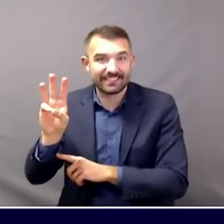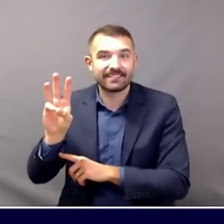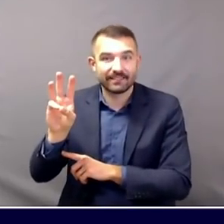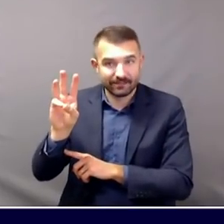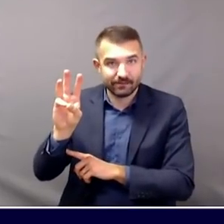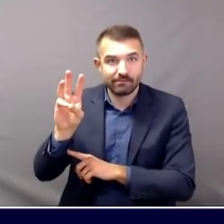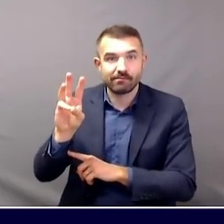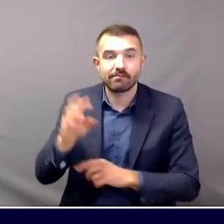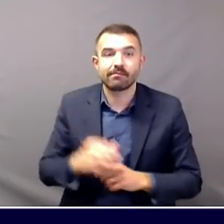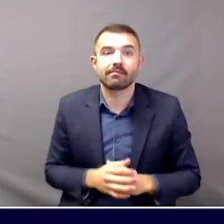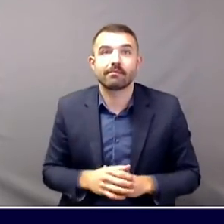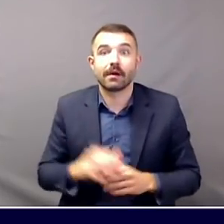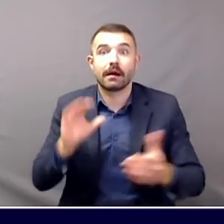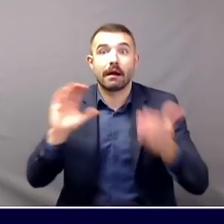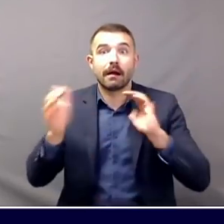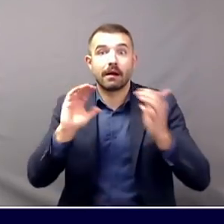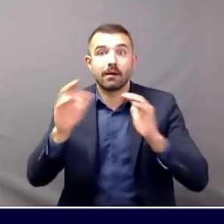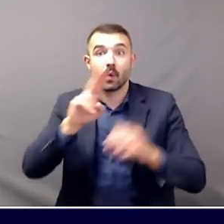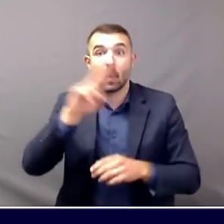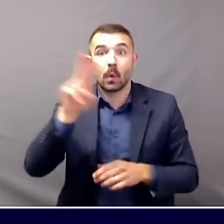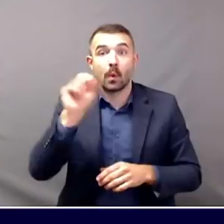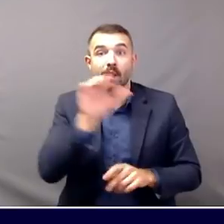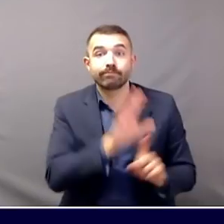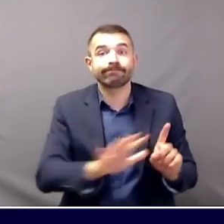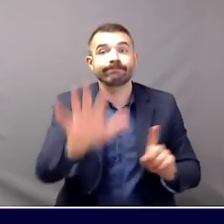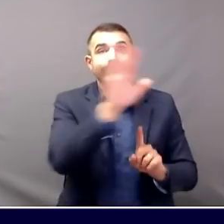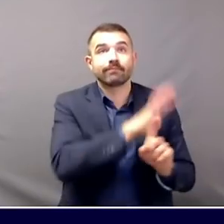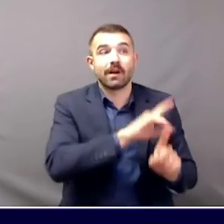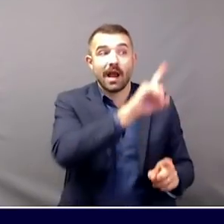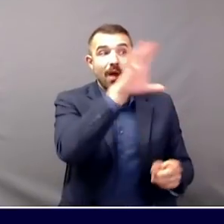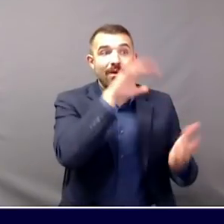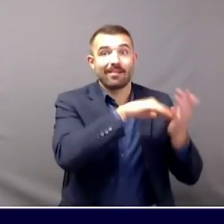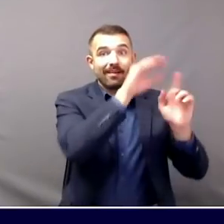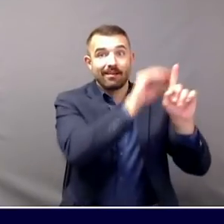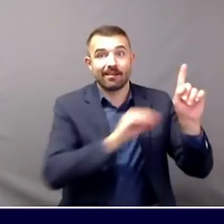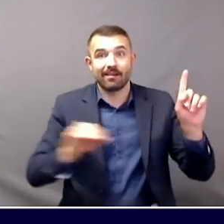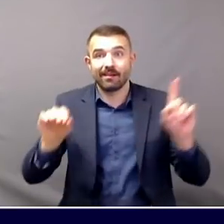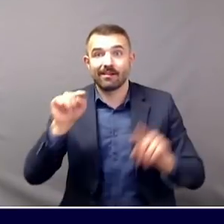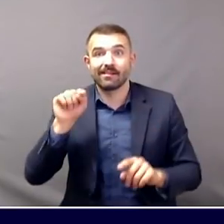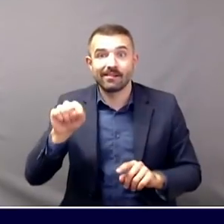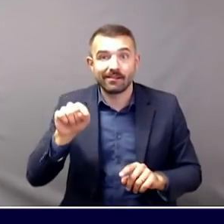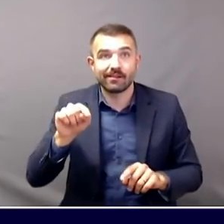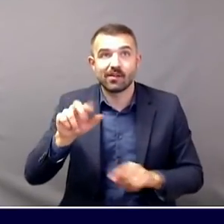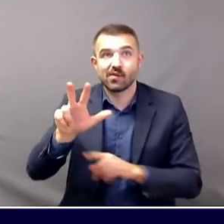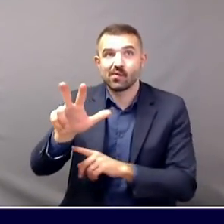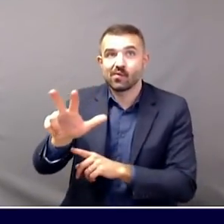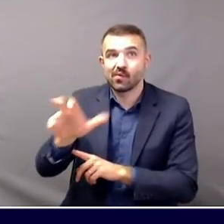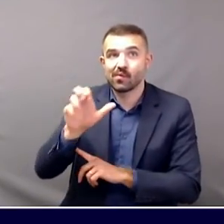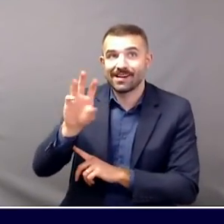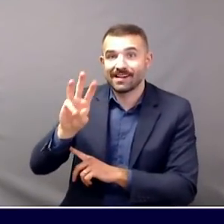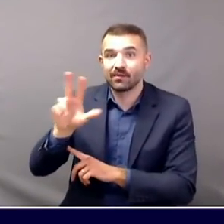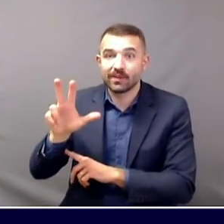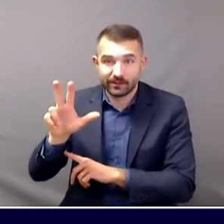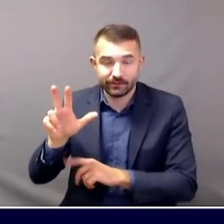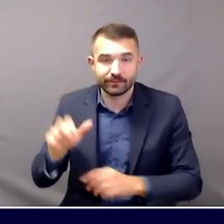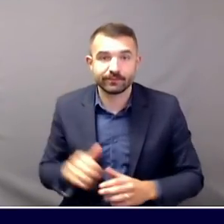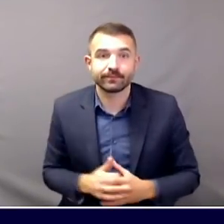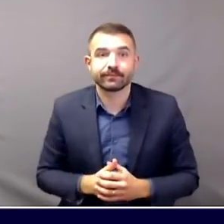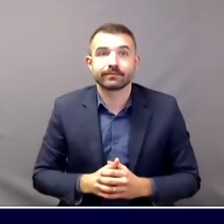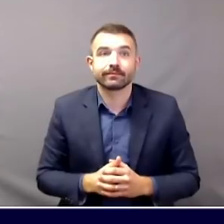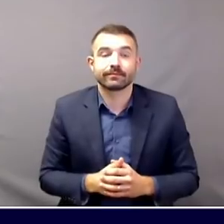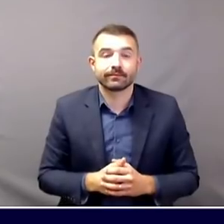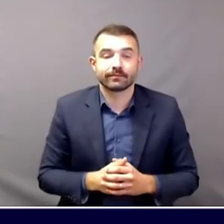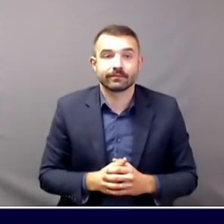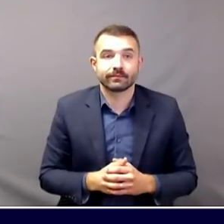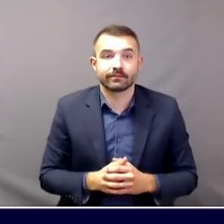put that number in perspective, the national testing volume stands at about 363 tests for every 100,000